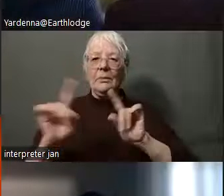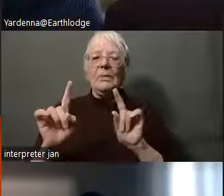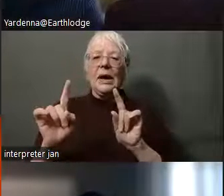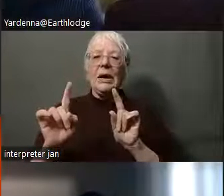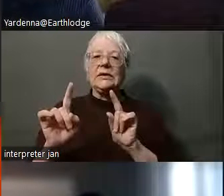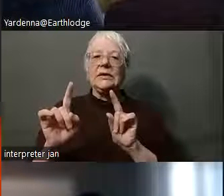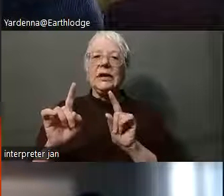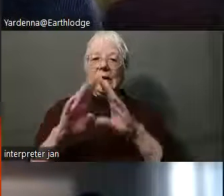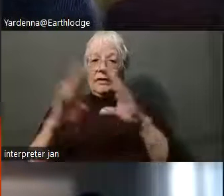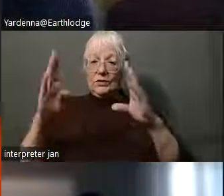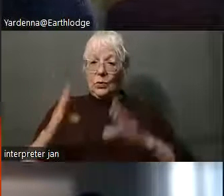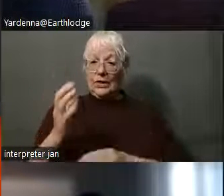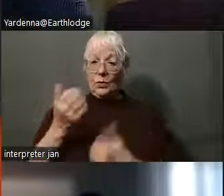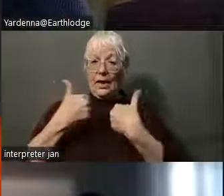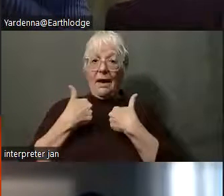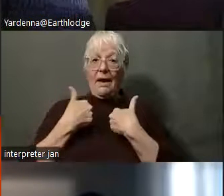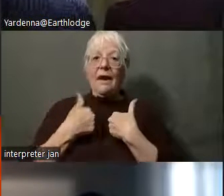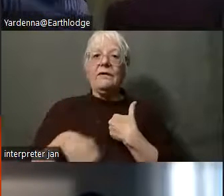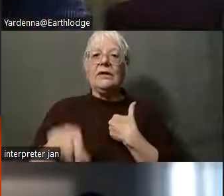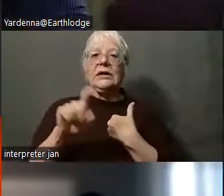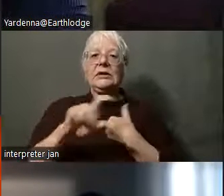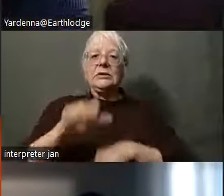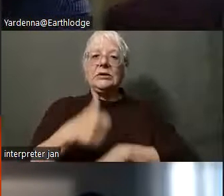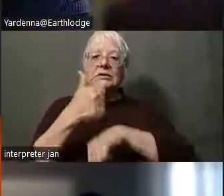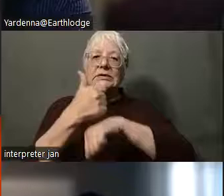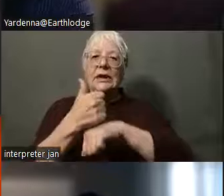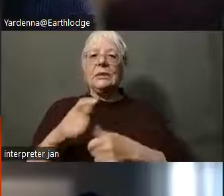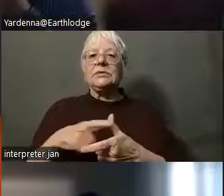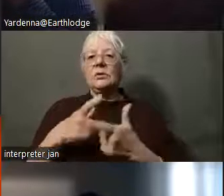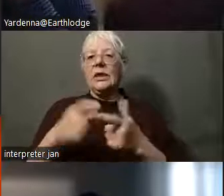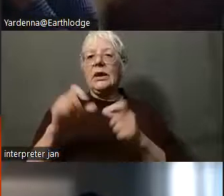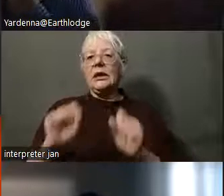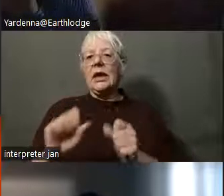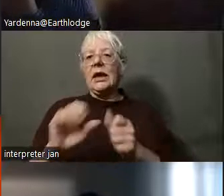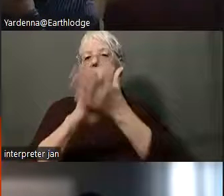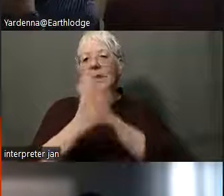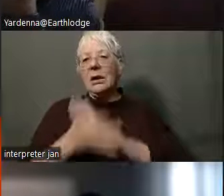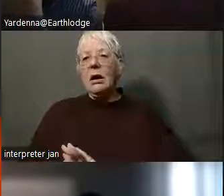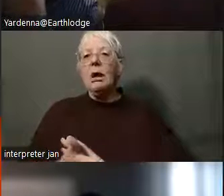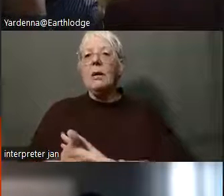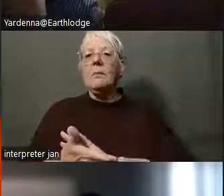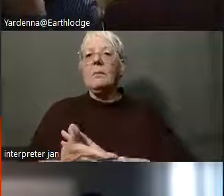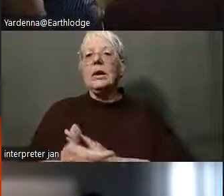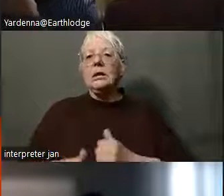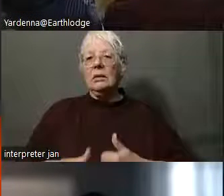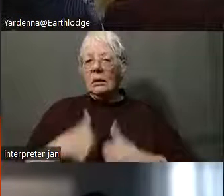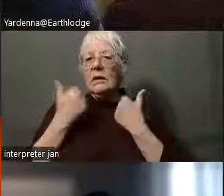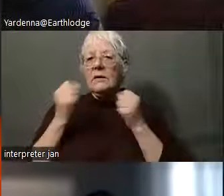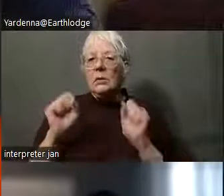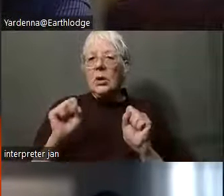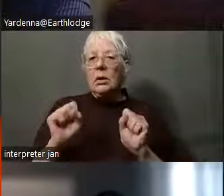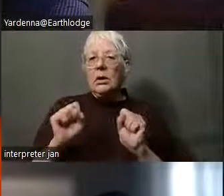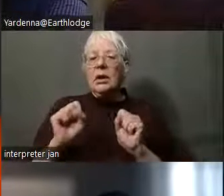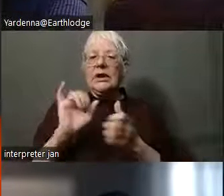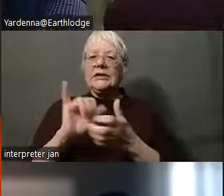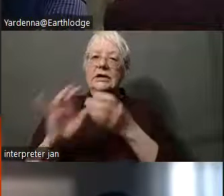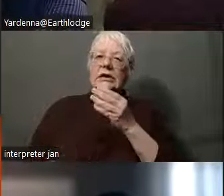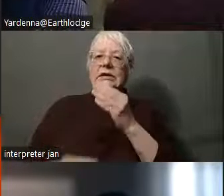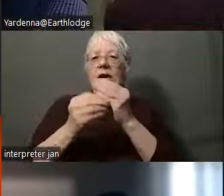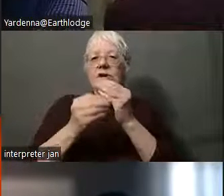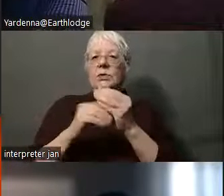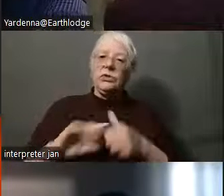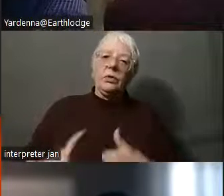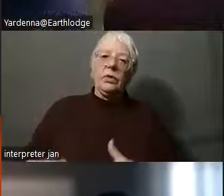be set up so that it can become livable. It's an attachment to the